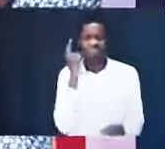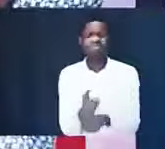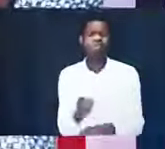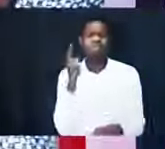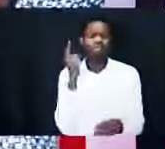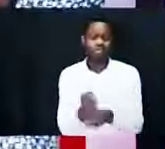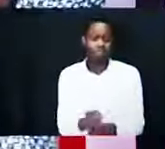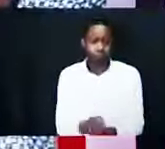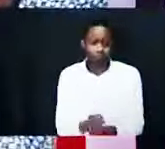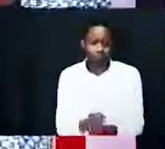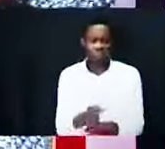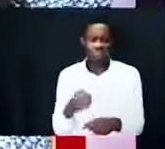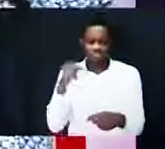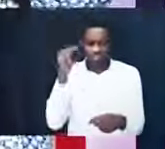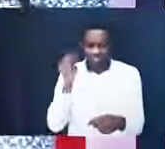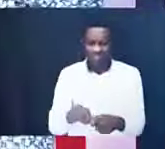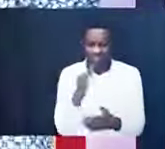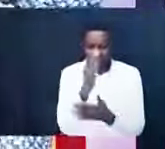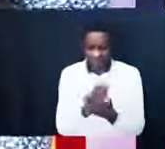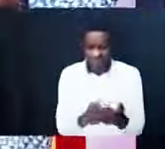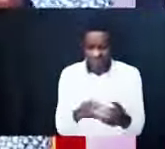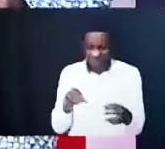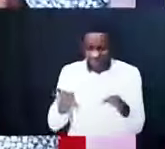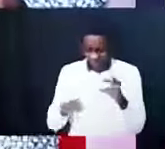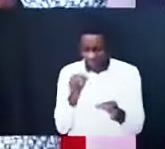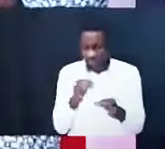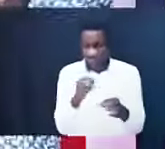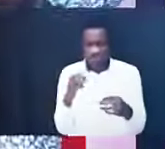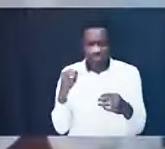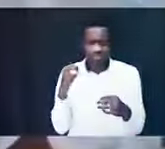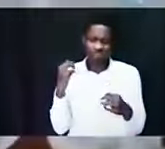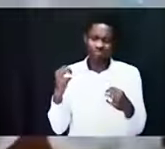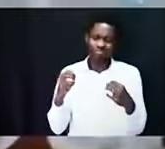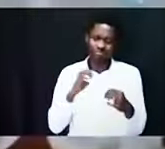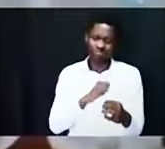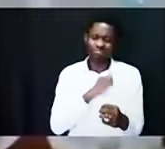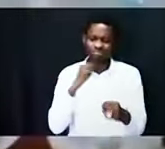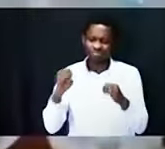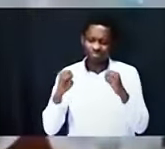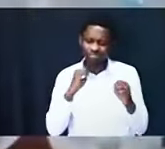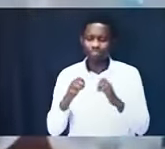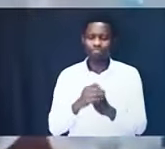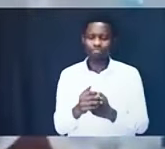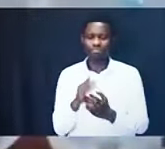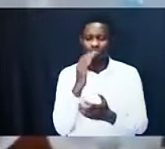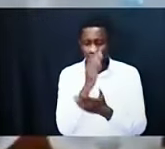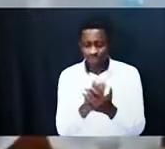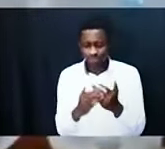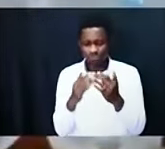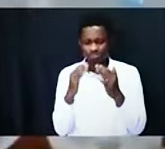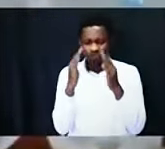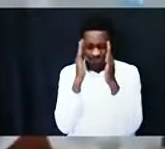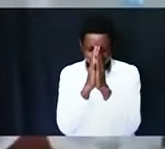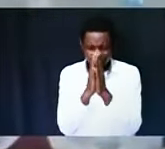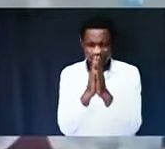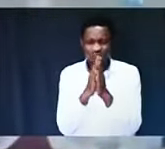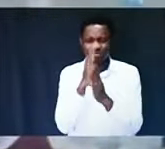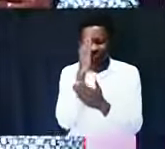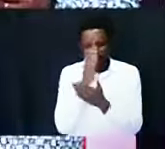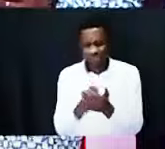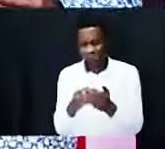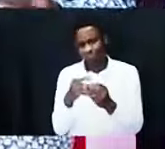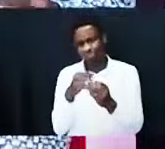we need some spiritual exercise, some prayer and some fasting. This kind does not just